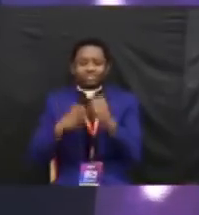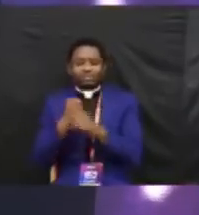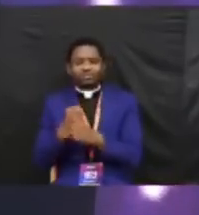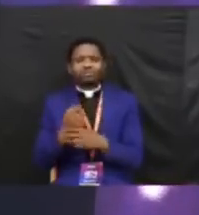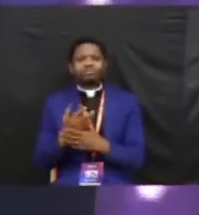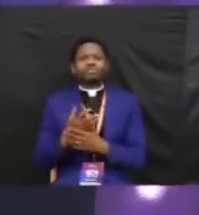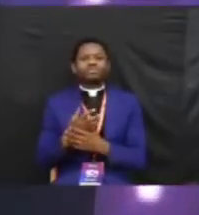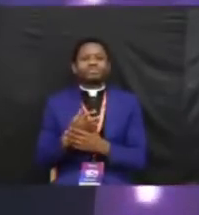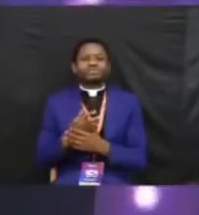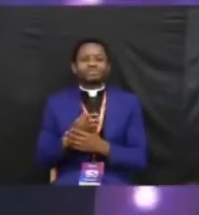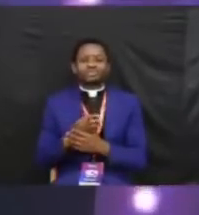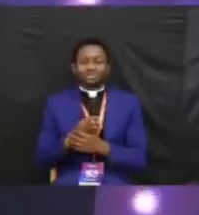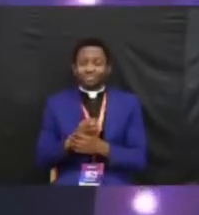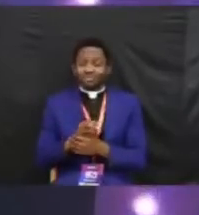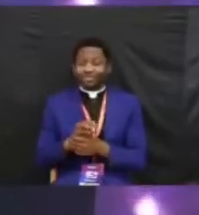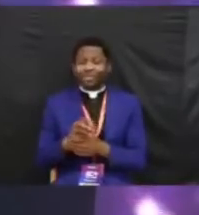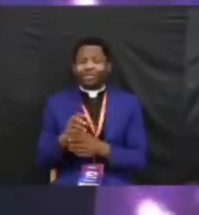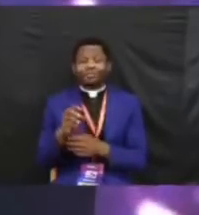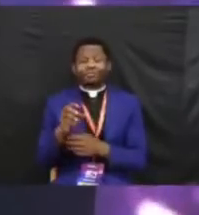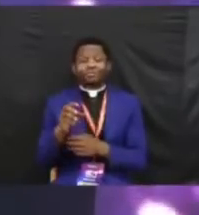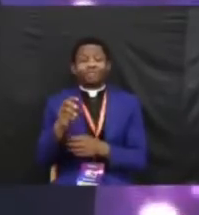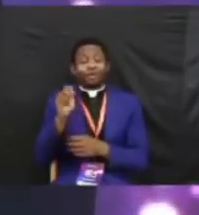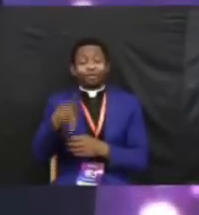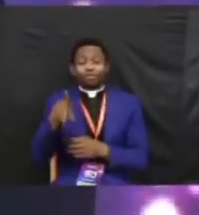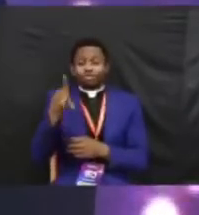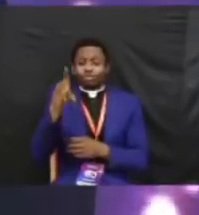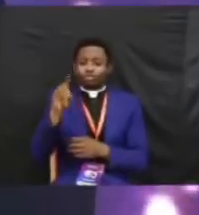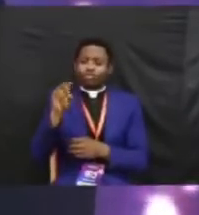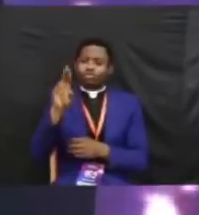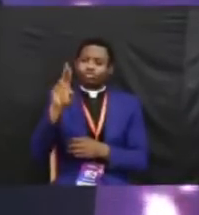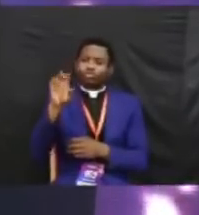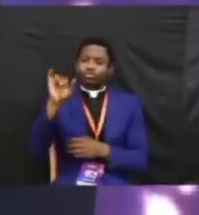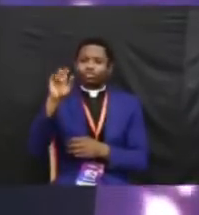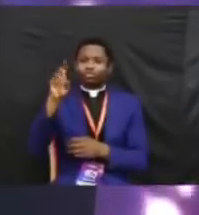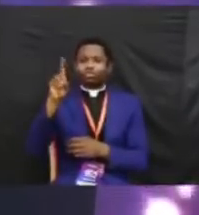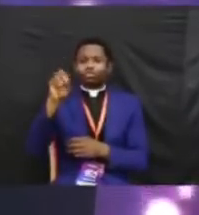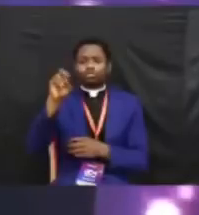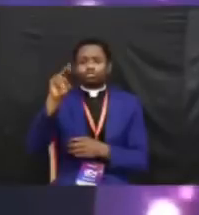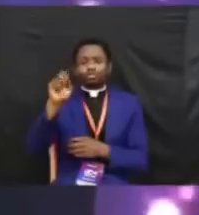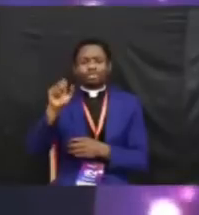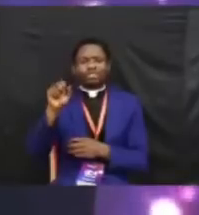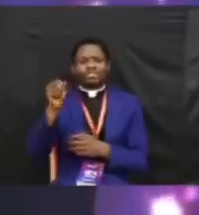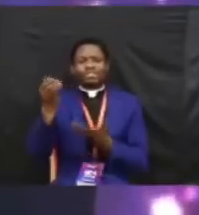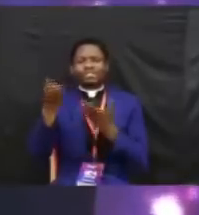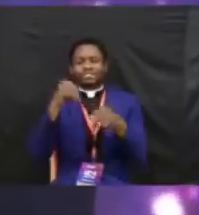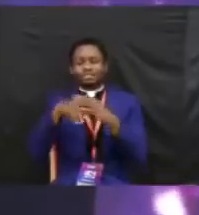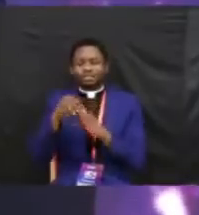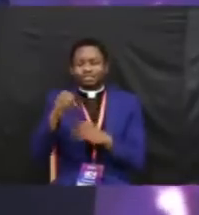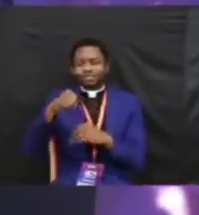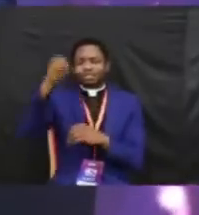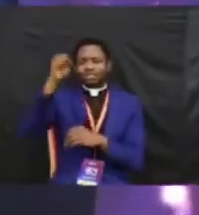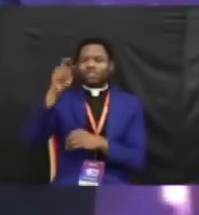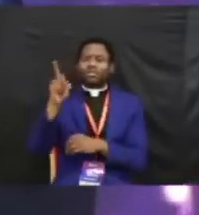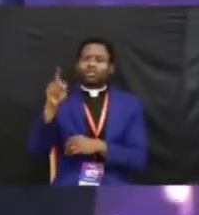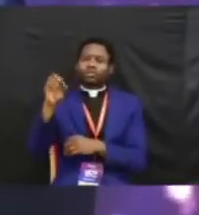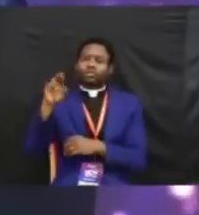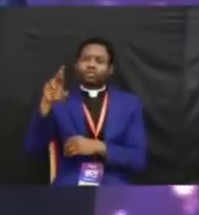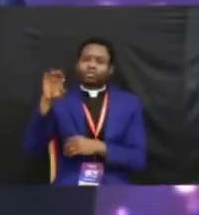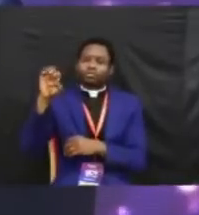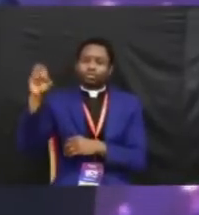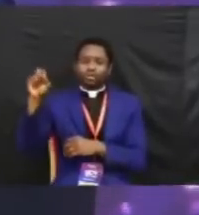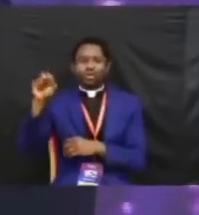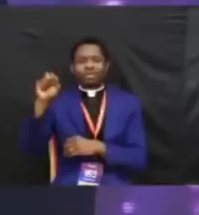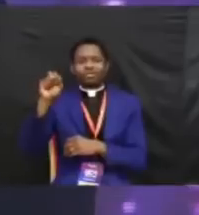No. He served in South Africa, South Korea for 7 years. Apostle Michael